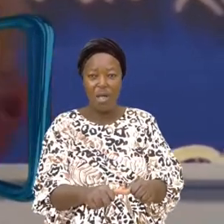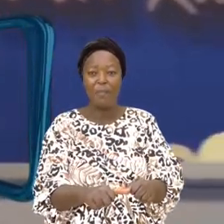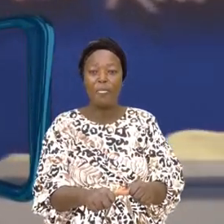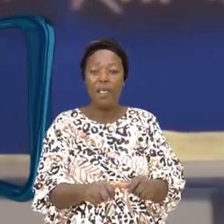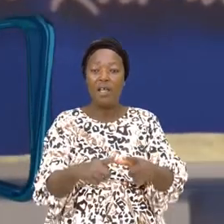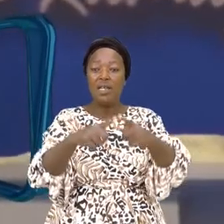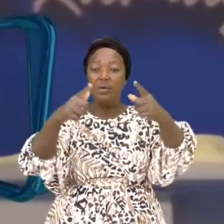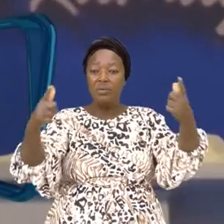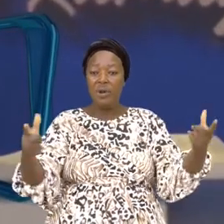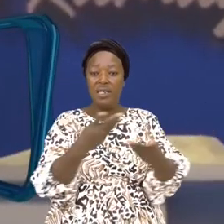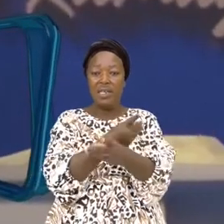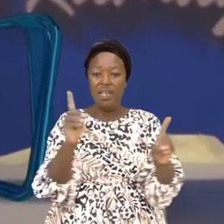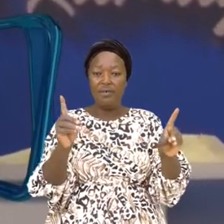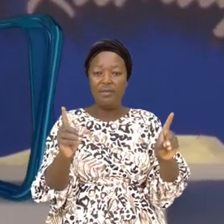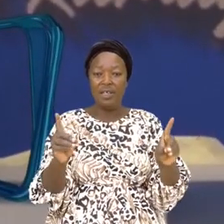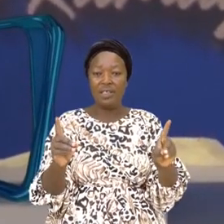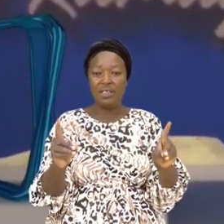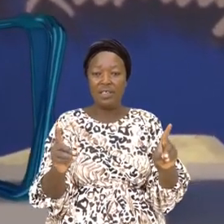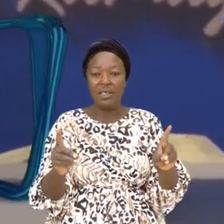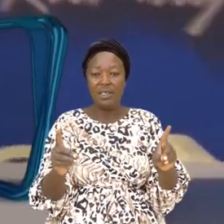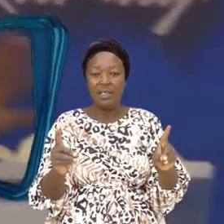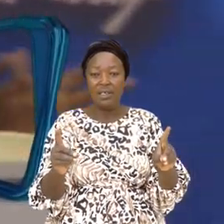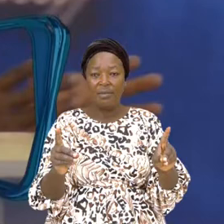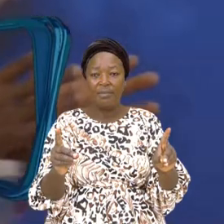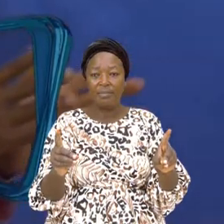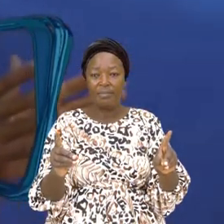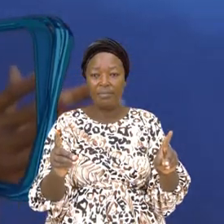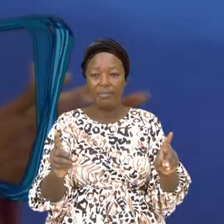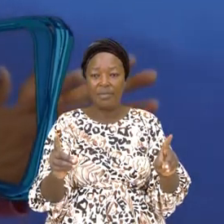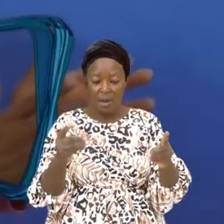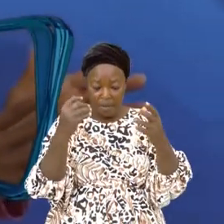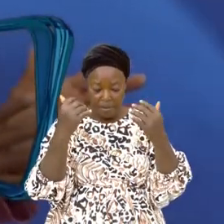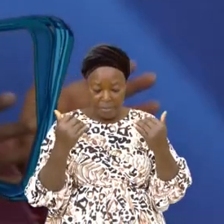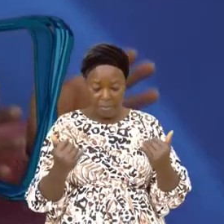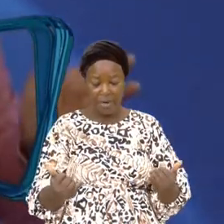deliverance. Supernatural deliverance, present,